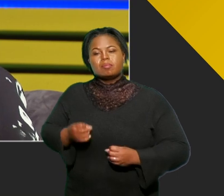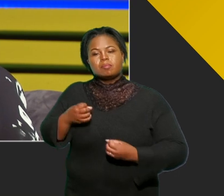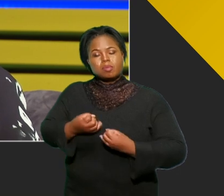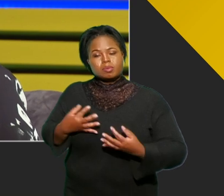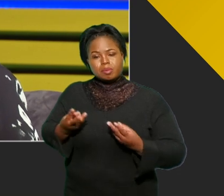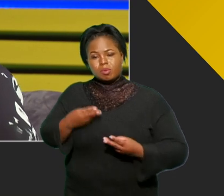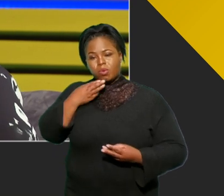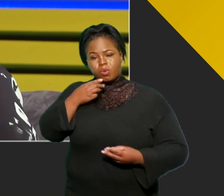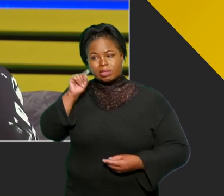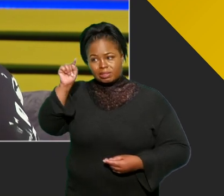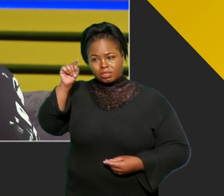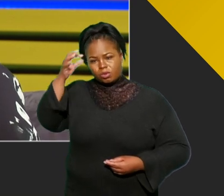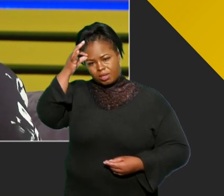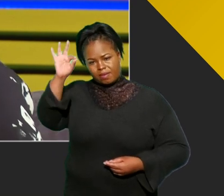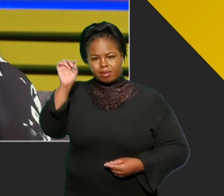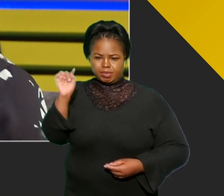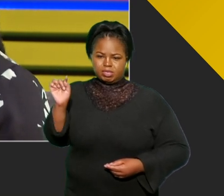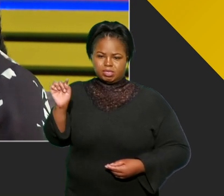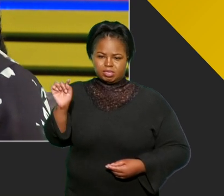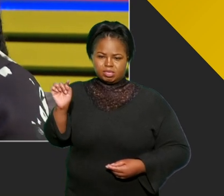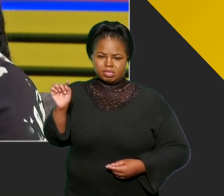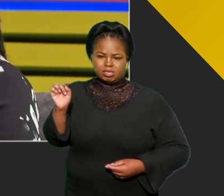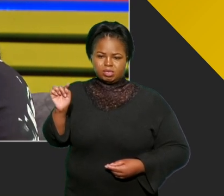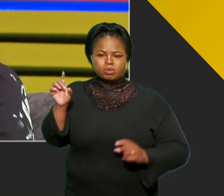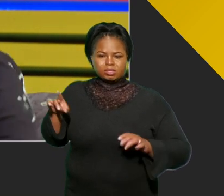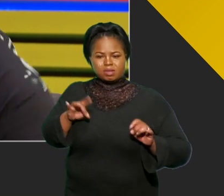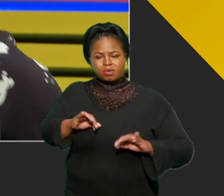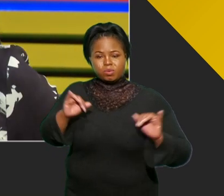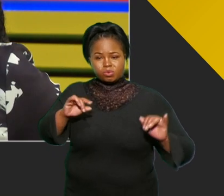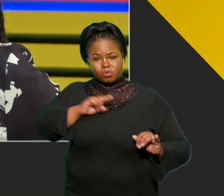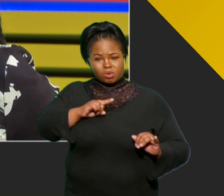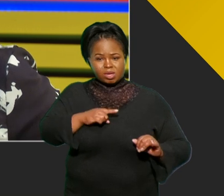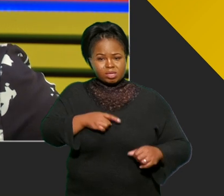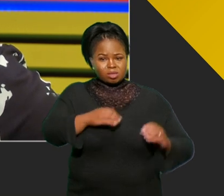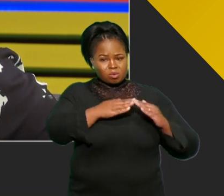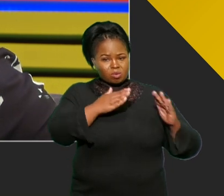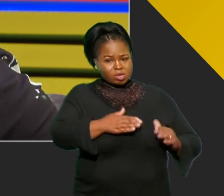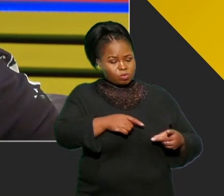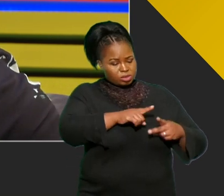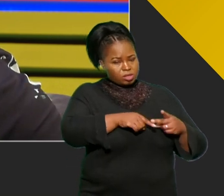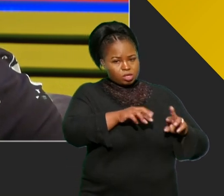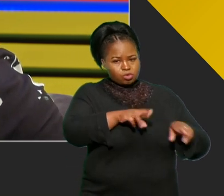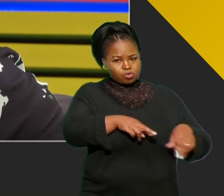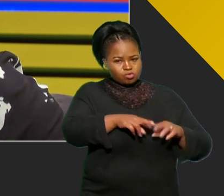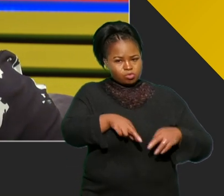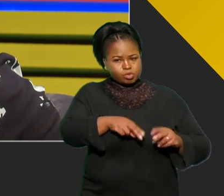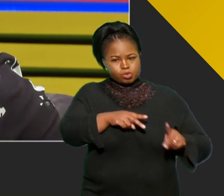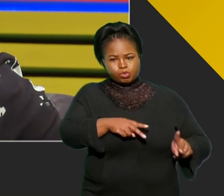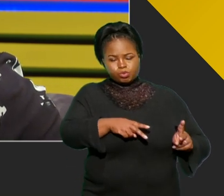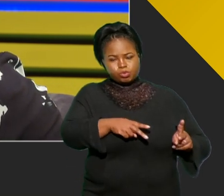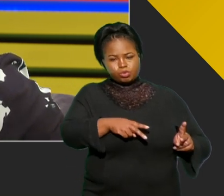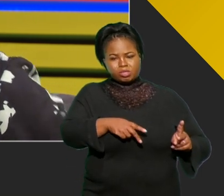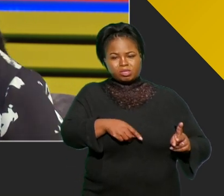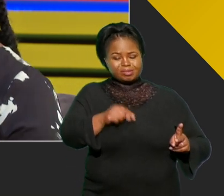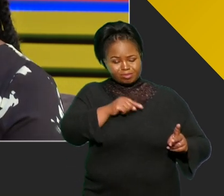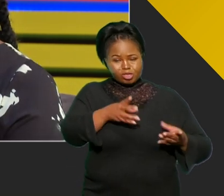government. If we are honest with ourselves. Okay. Because Uma standing with her 2 rooms is not going to solve our 2.2 million housing crisis. Sure.